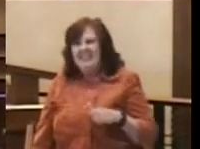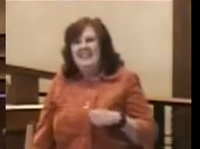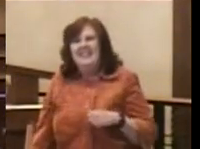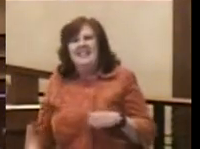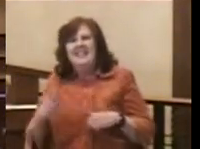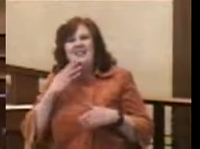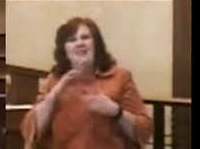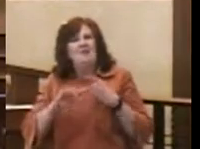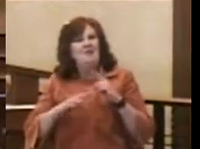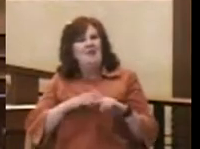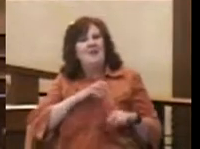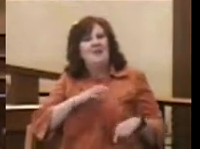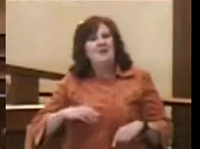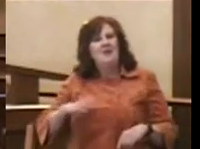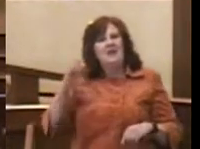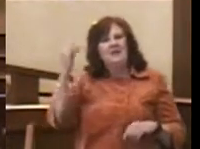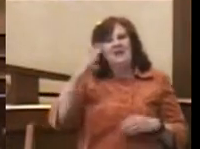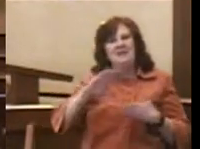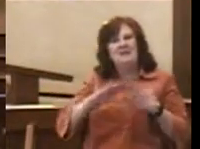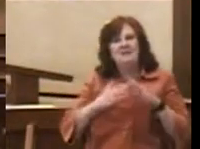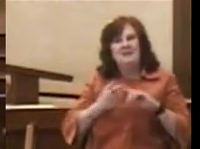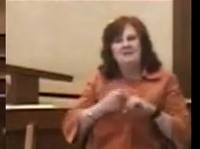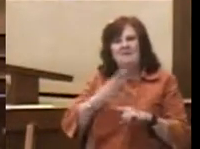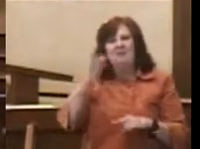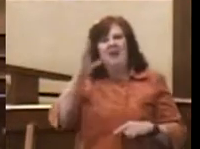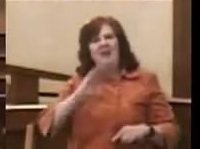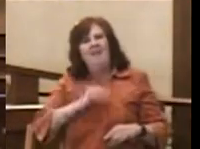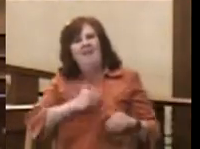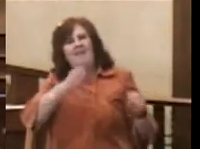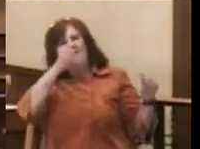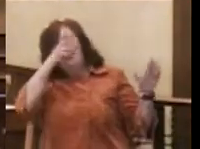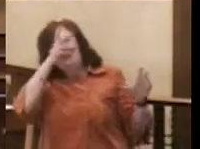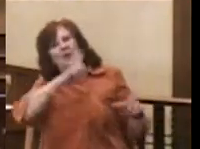Dear friends in Christ, grace to you and peace from God our Father